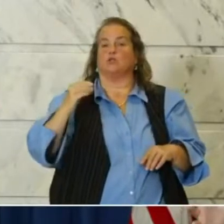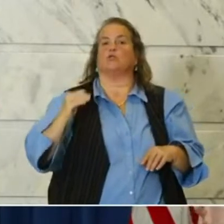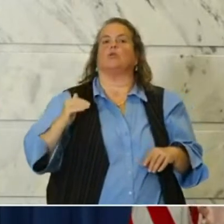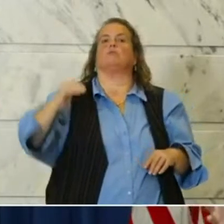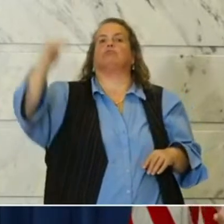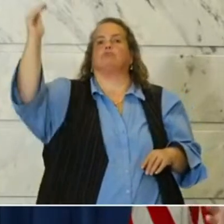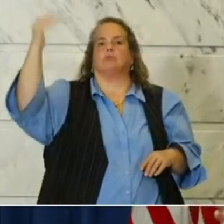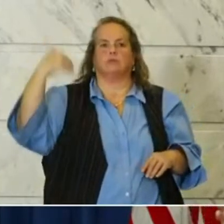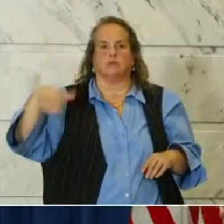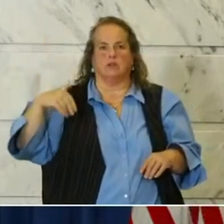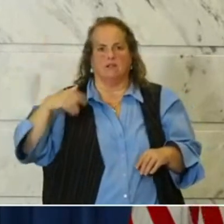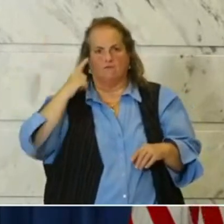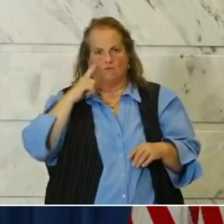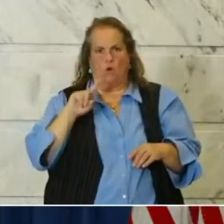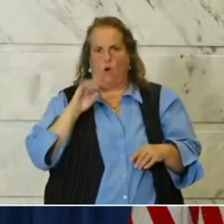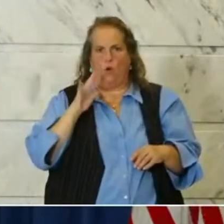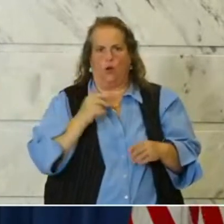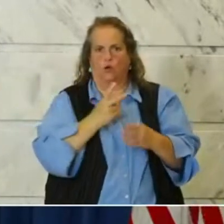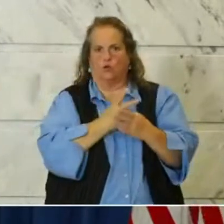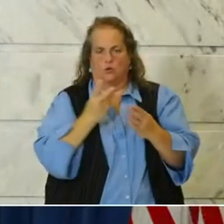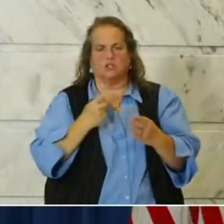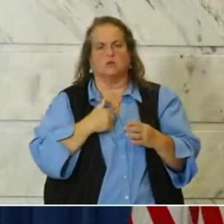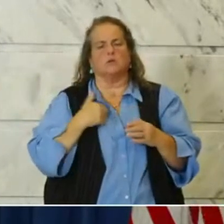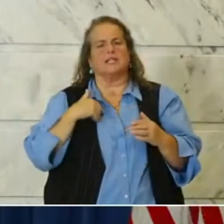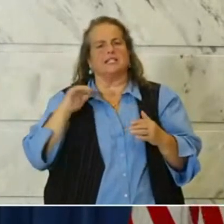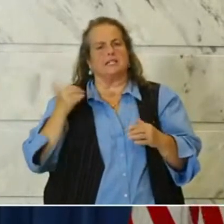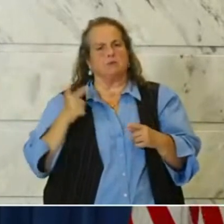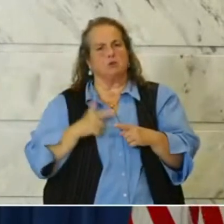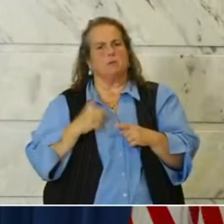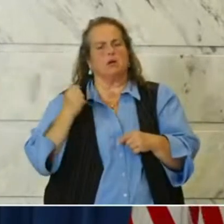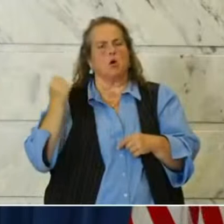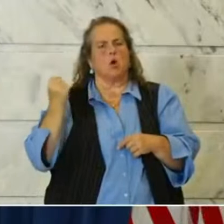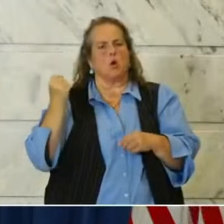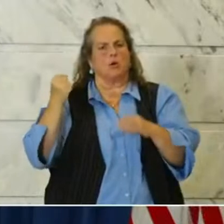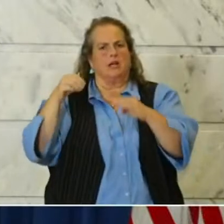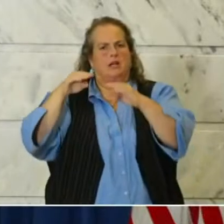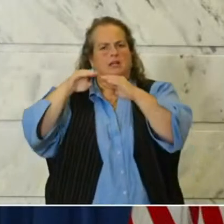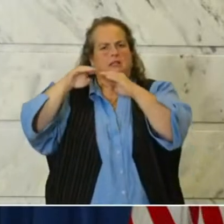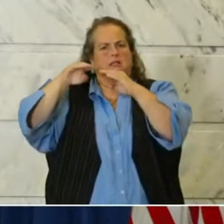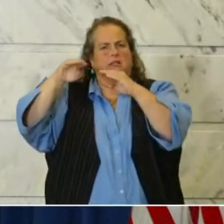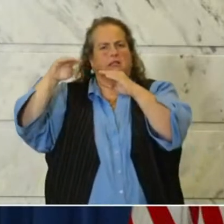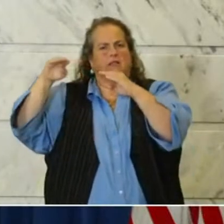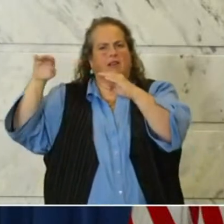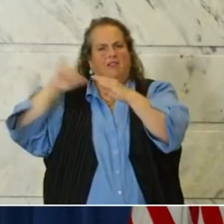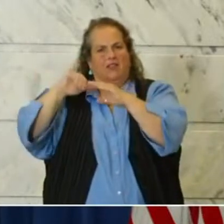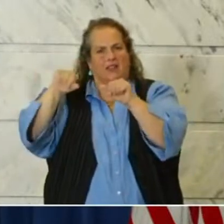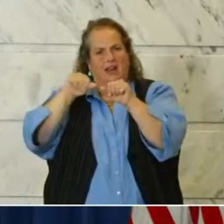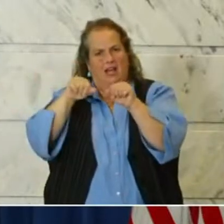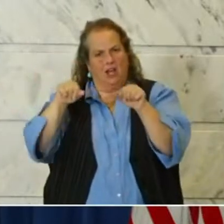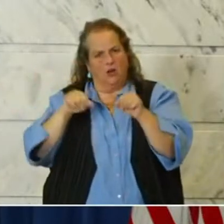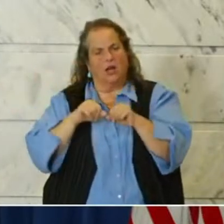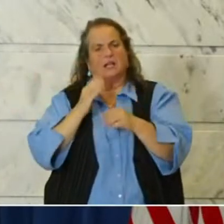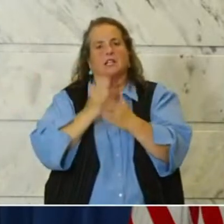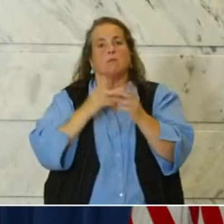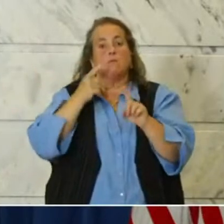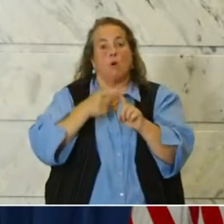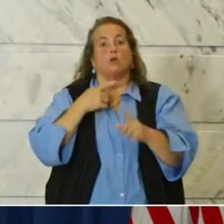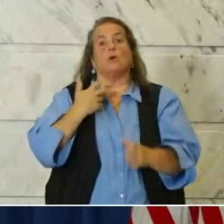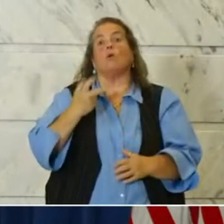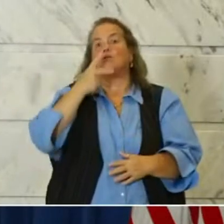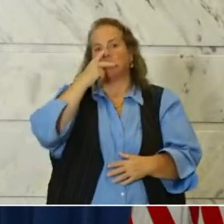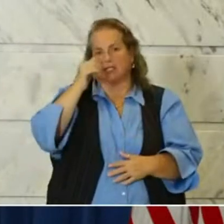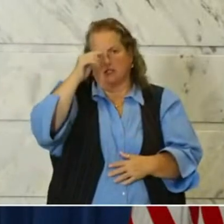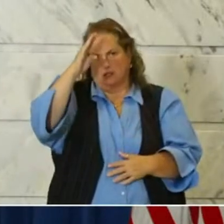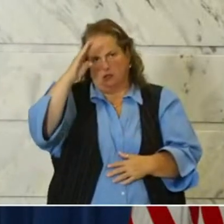those period of weeks. We are holding relatively steady in that area. At some point, we all want to see it go